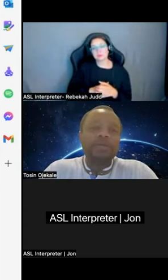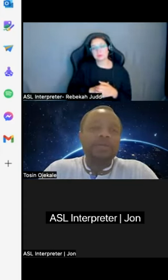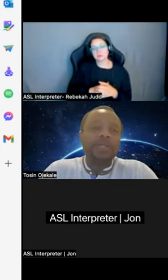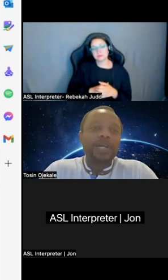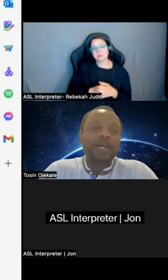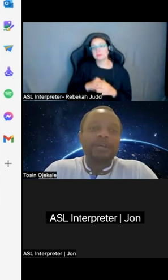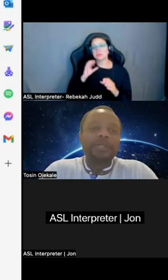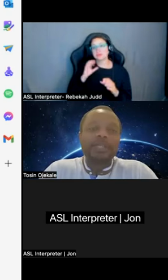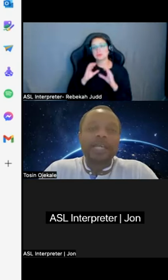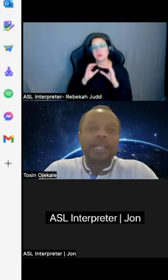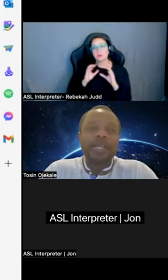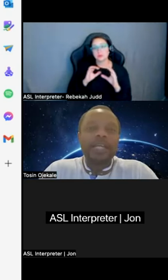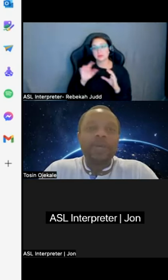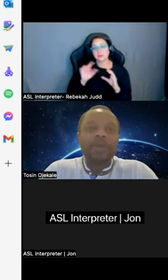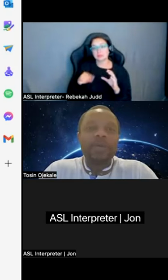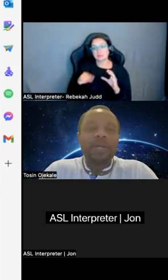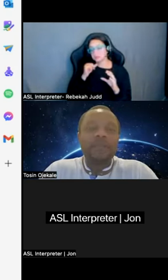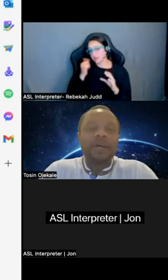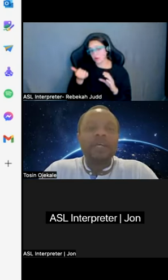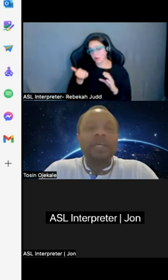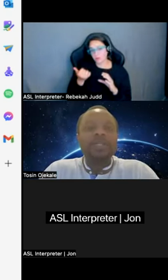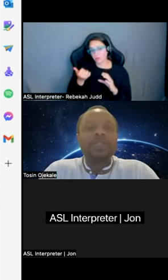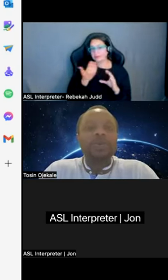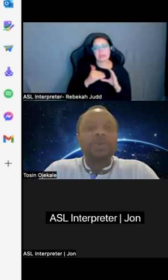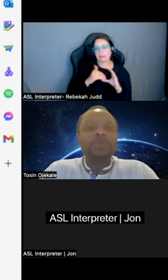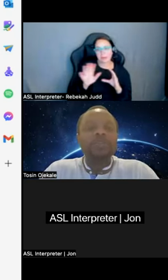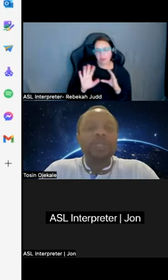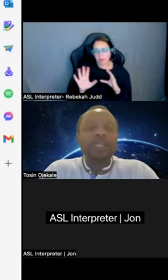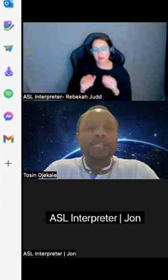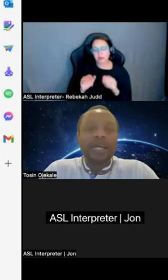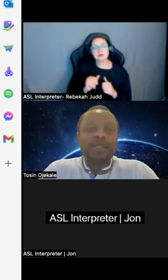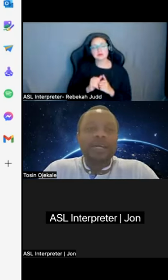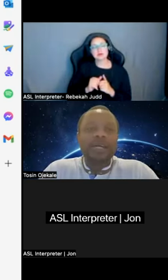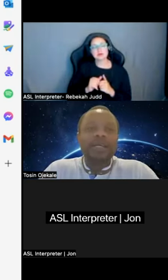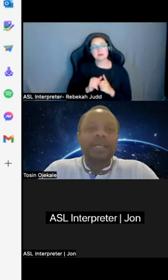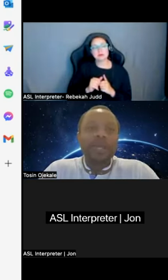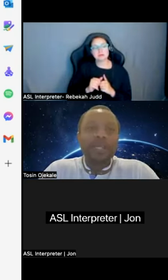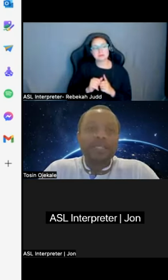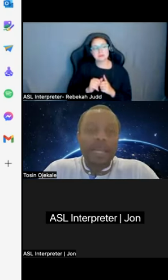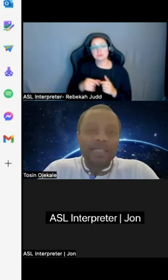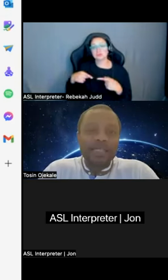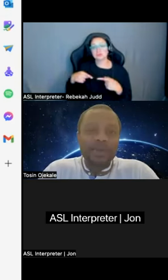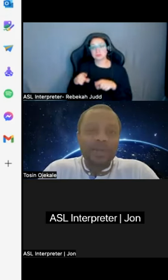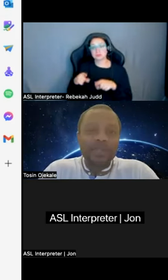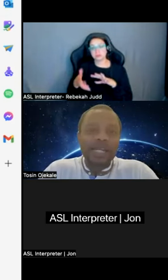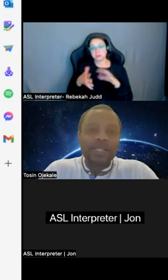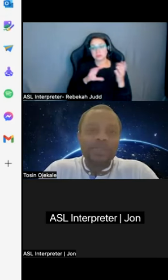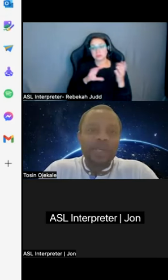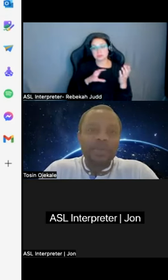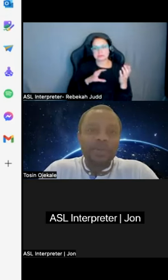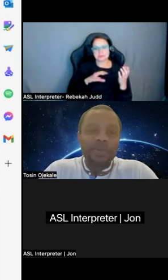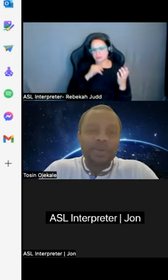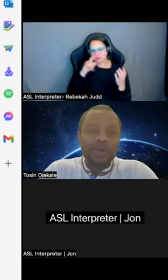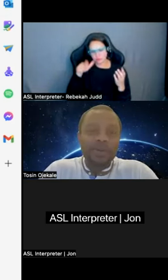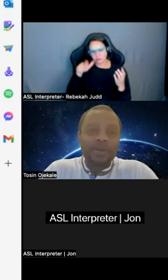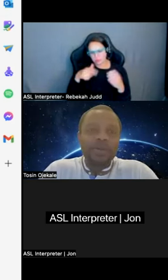about sending email or whatever. So during disaster, email is the last thing you want to send to